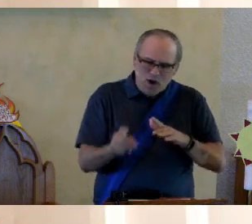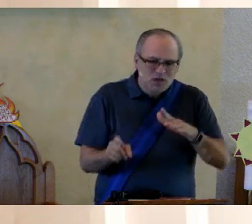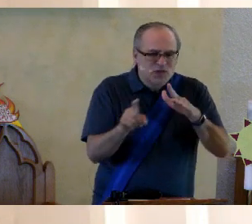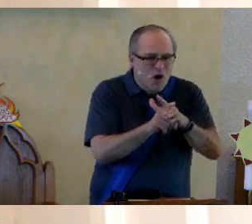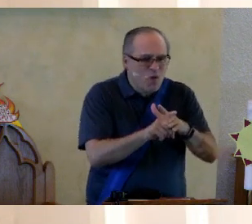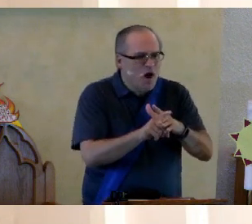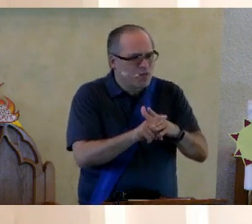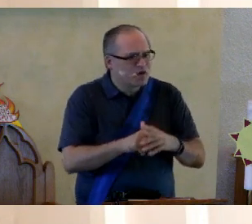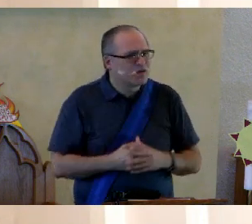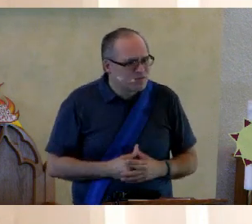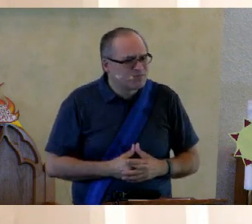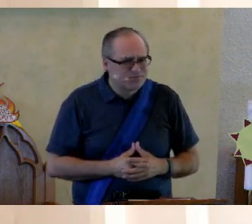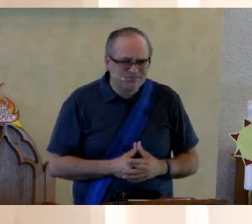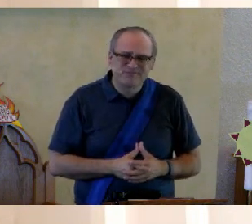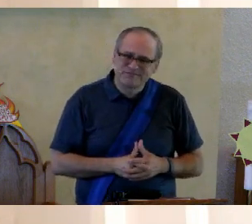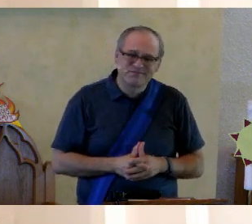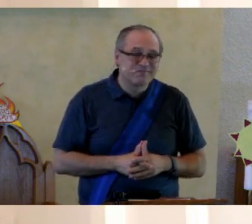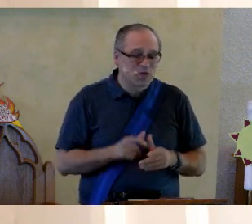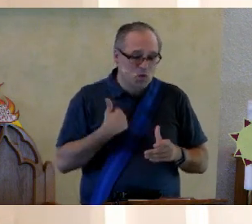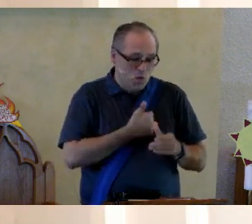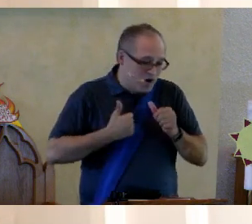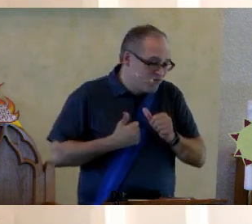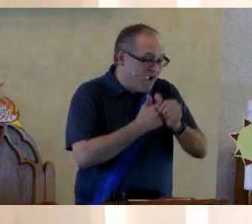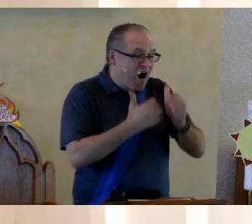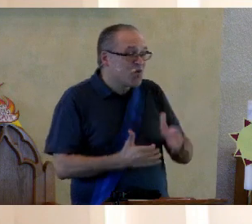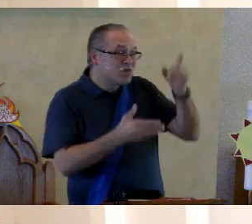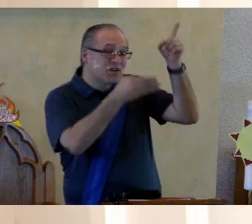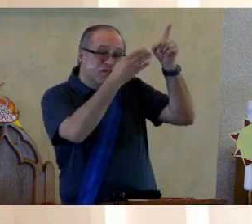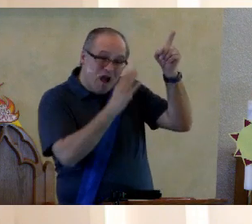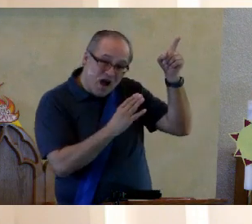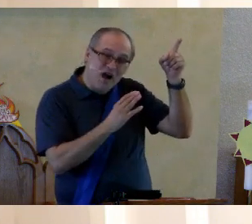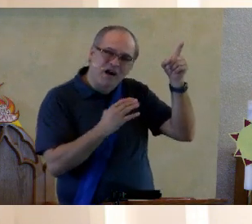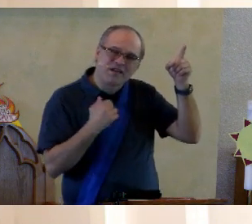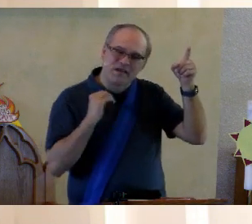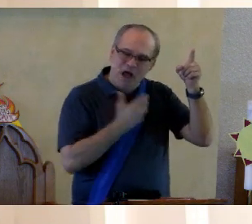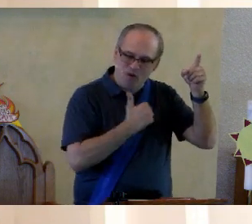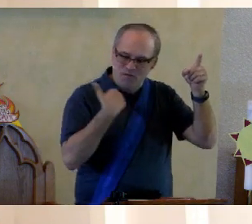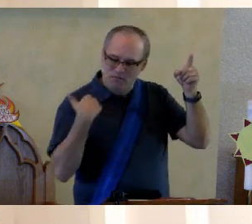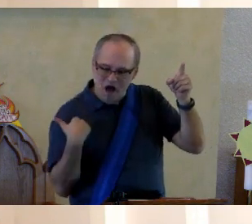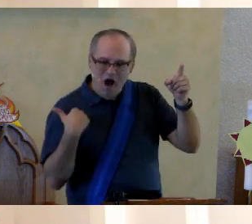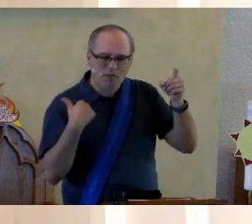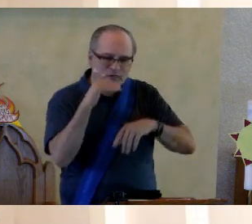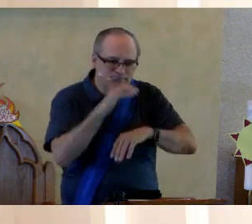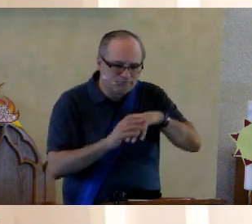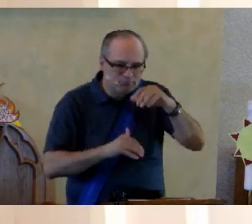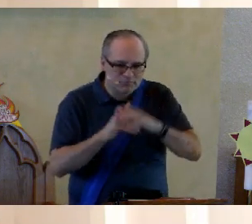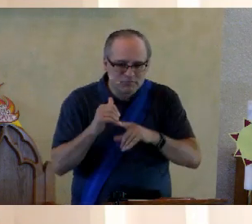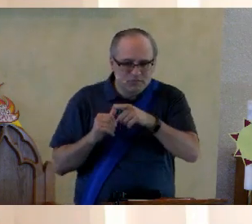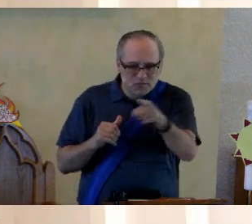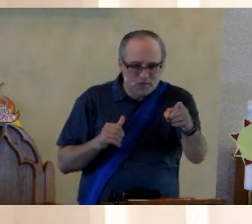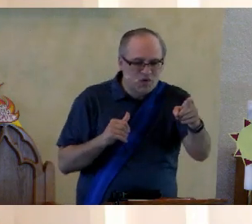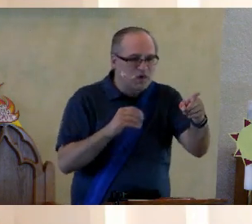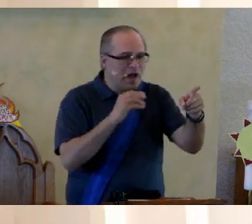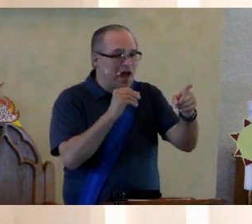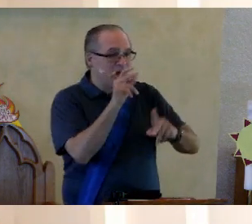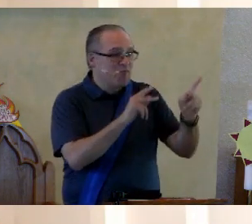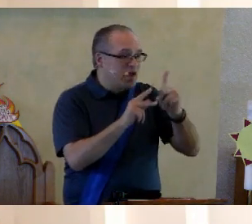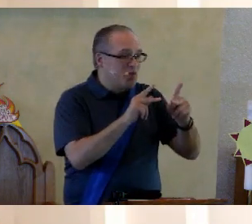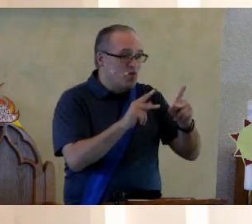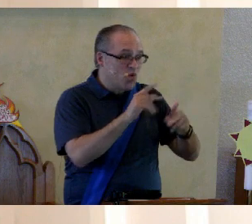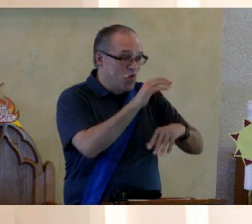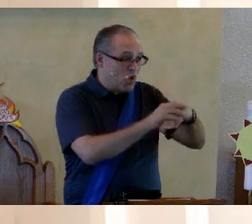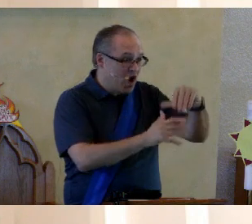As followers of the Most High God, it is our responsibility to comfort the disturbed and disturb the comfortable. We've